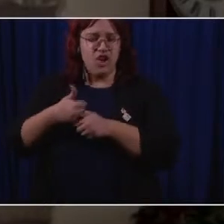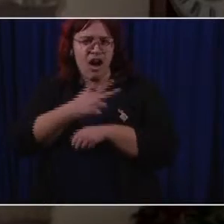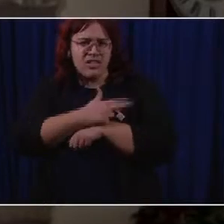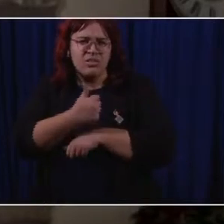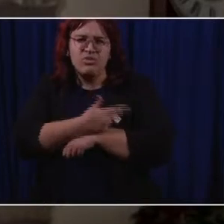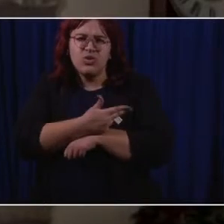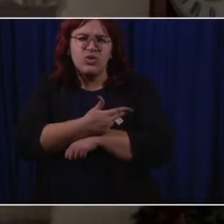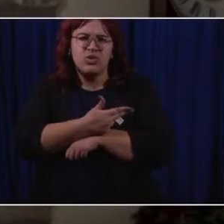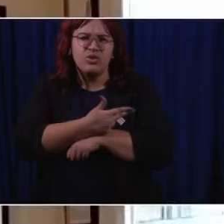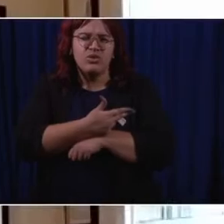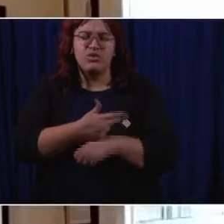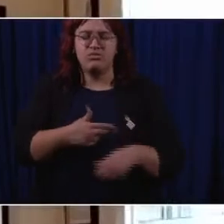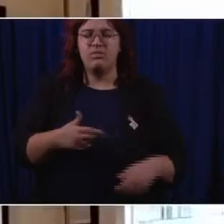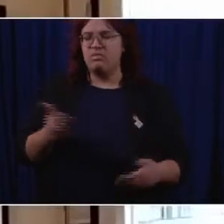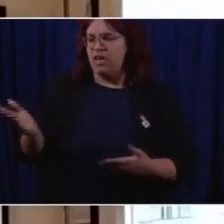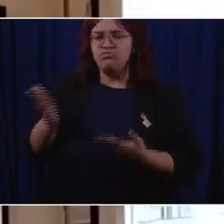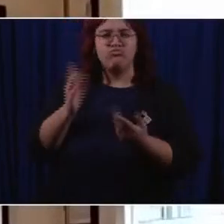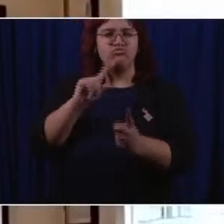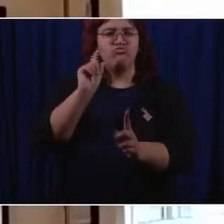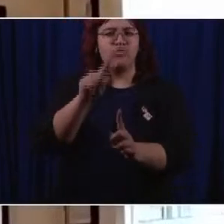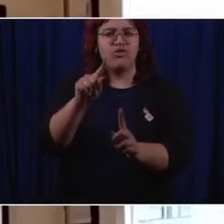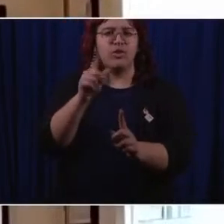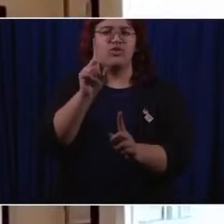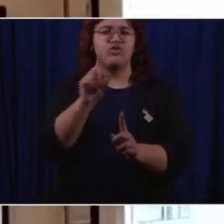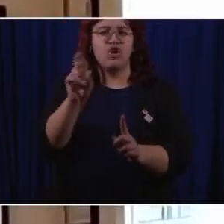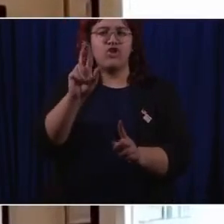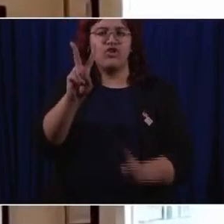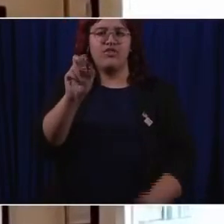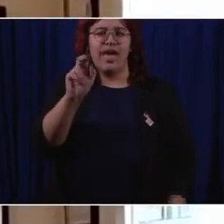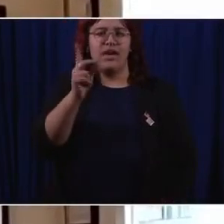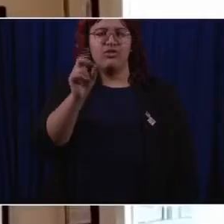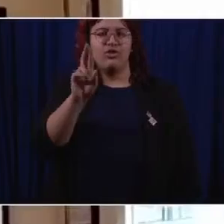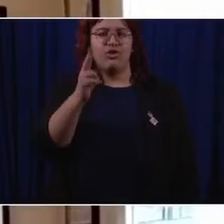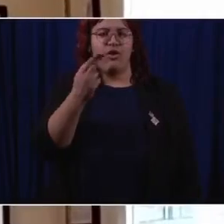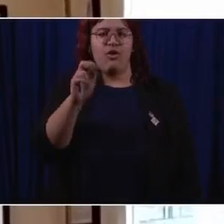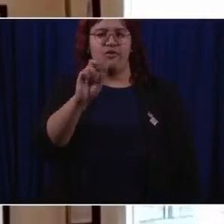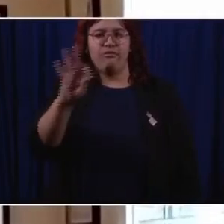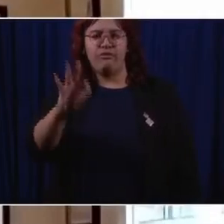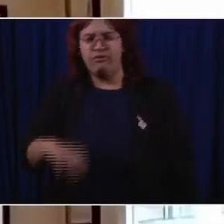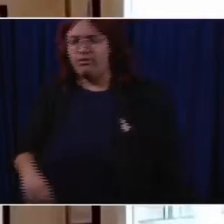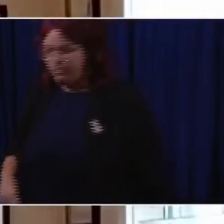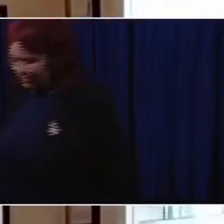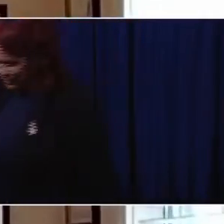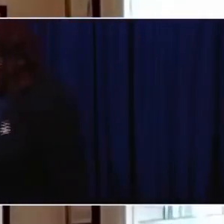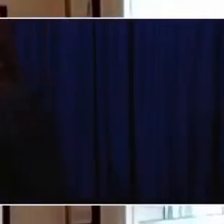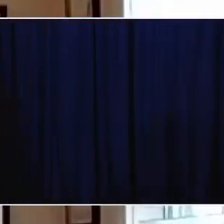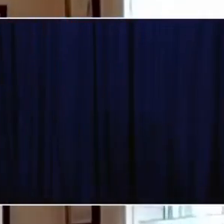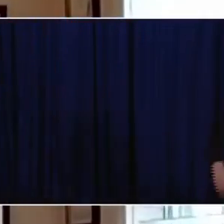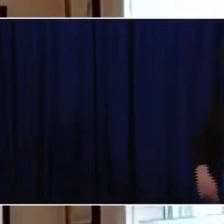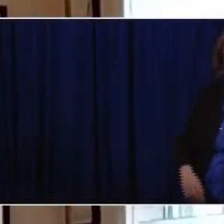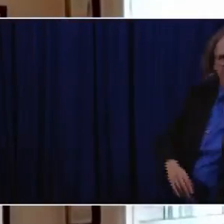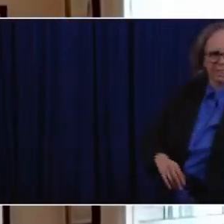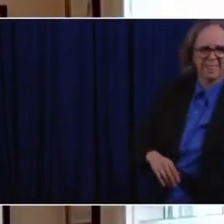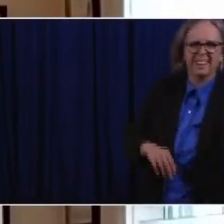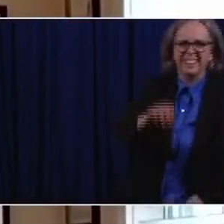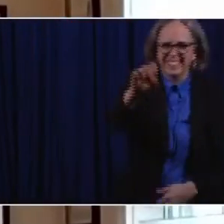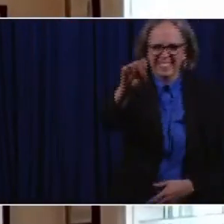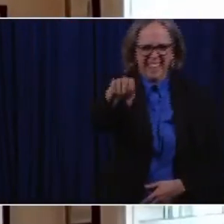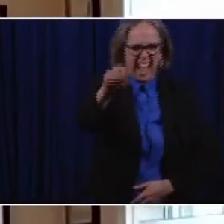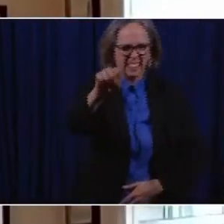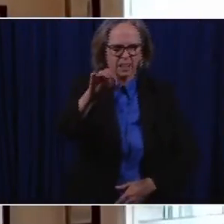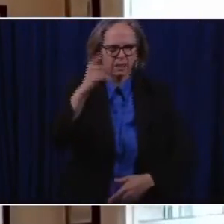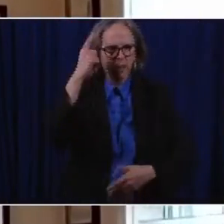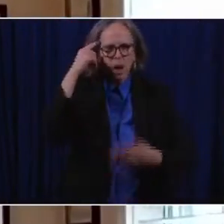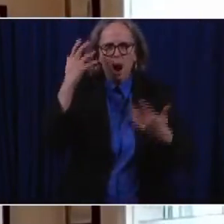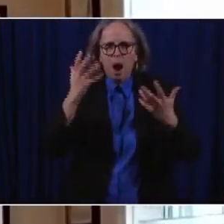Doctor? Yes, thank you, Governor. I think this is one of those really terrific stories that points to